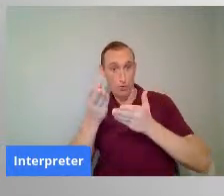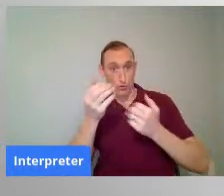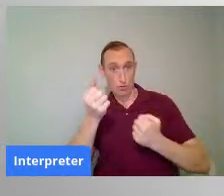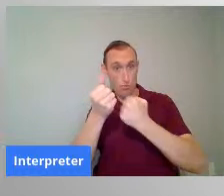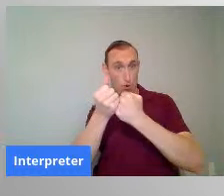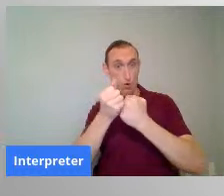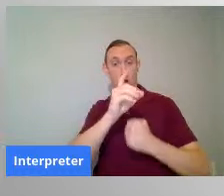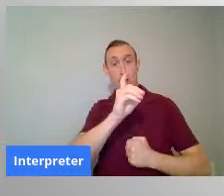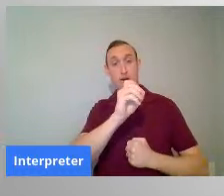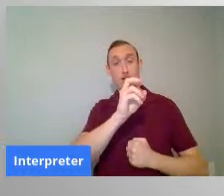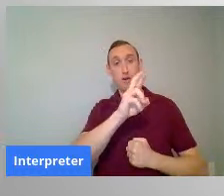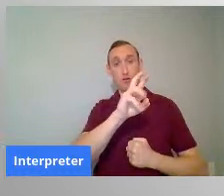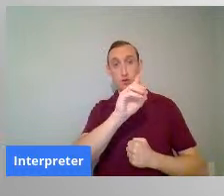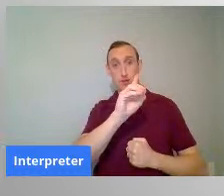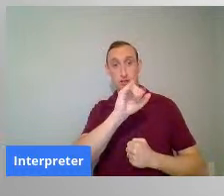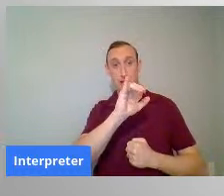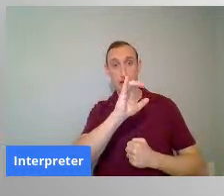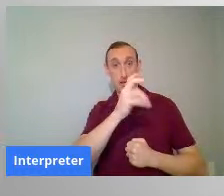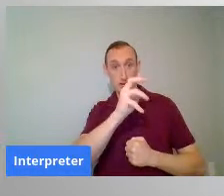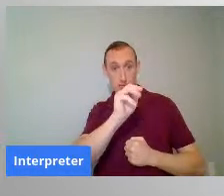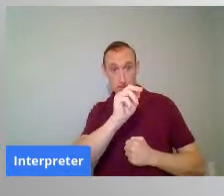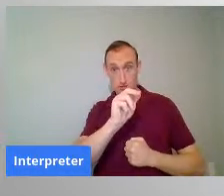is there any further discussion?